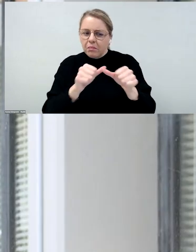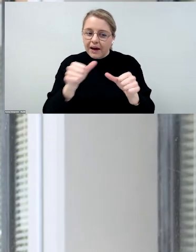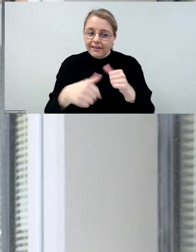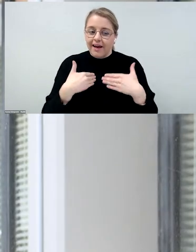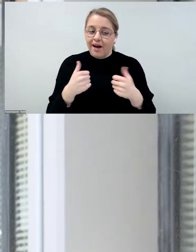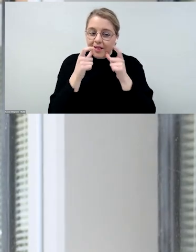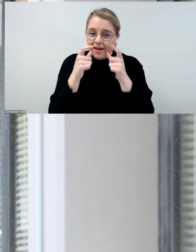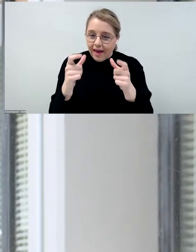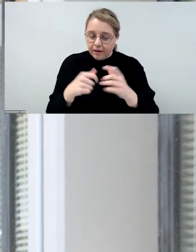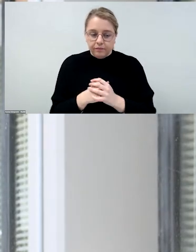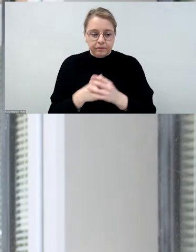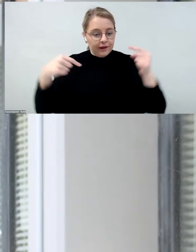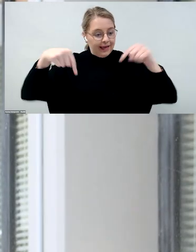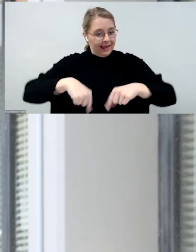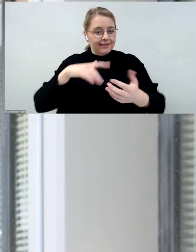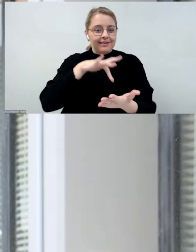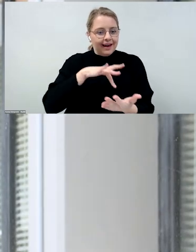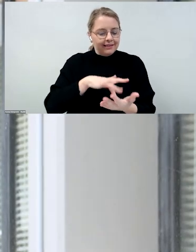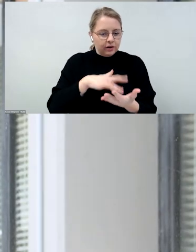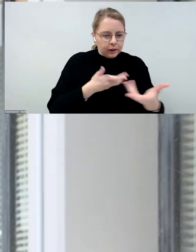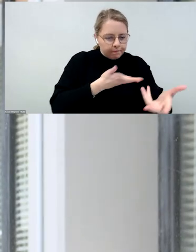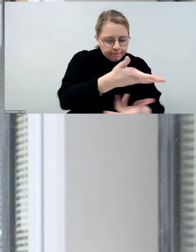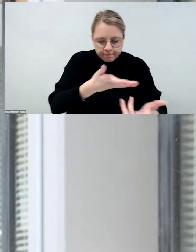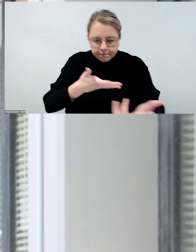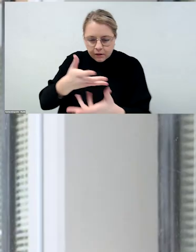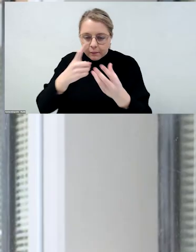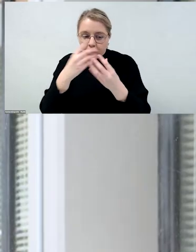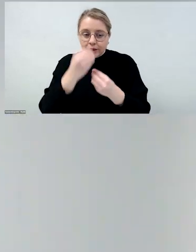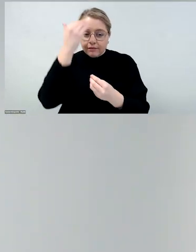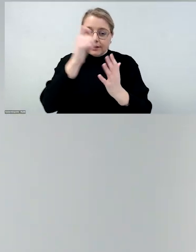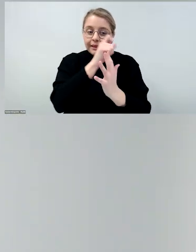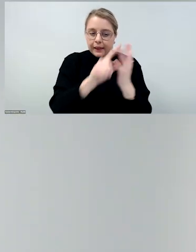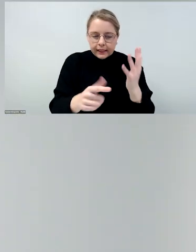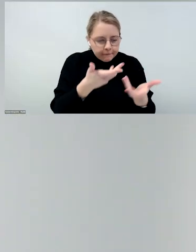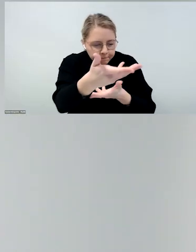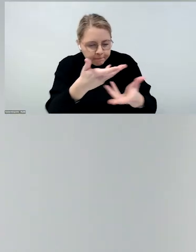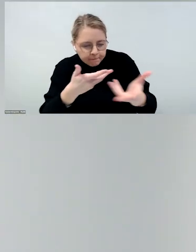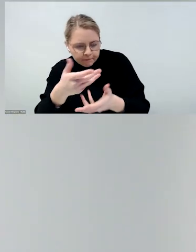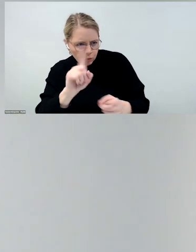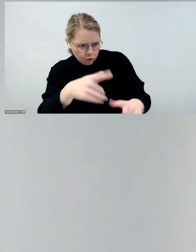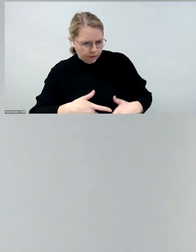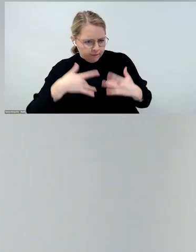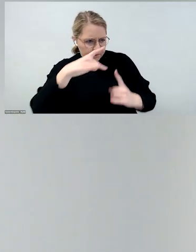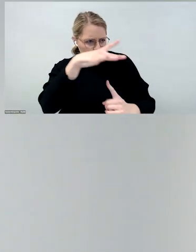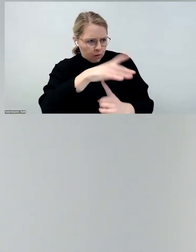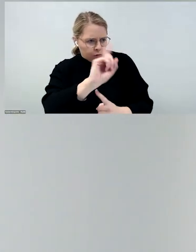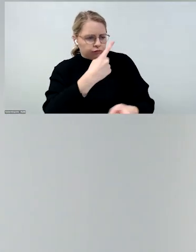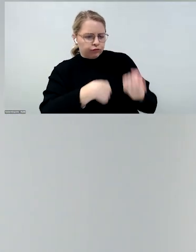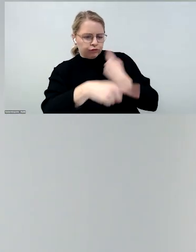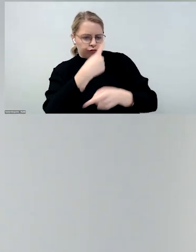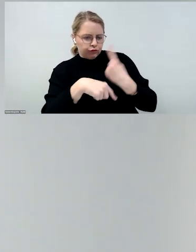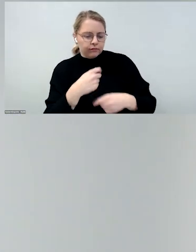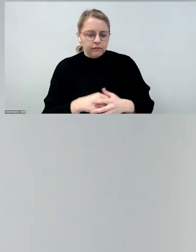with intellectual disability to find out what they think is important. We talk to